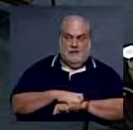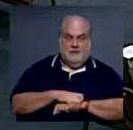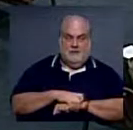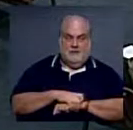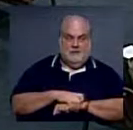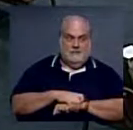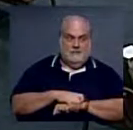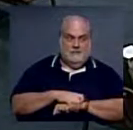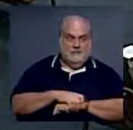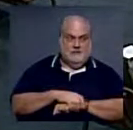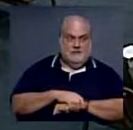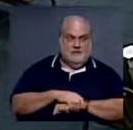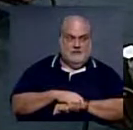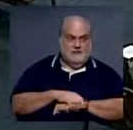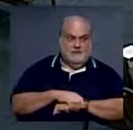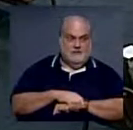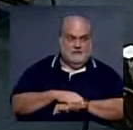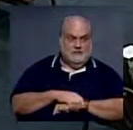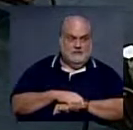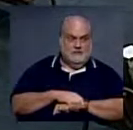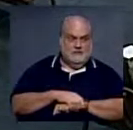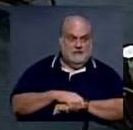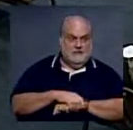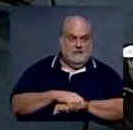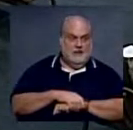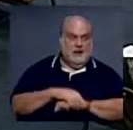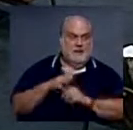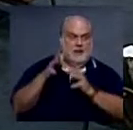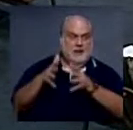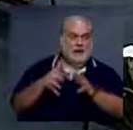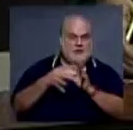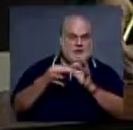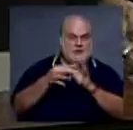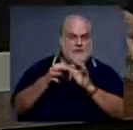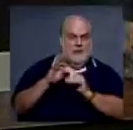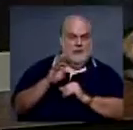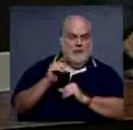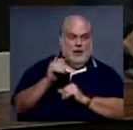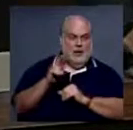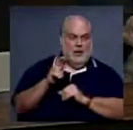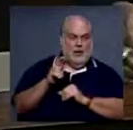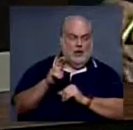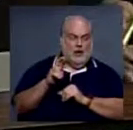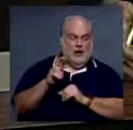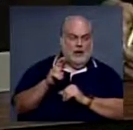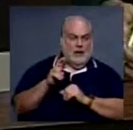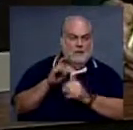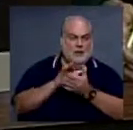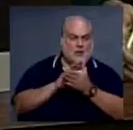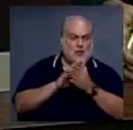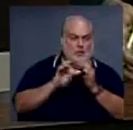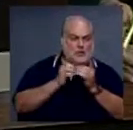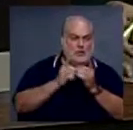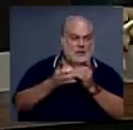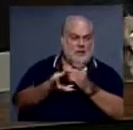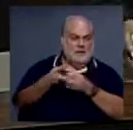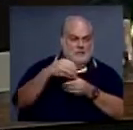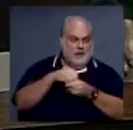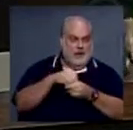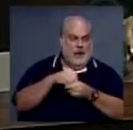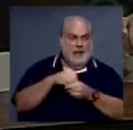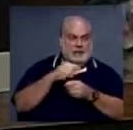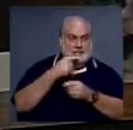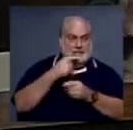This will be my last comment. I did call and leave a message for Baker Curris because I think the school district needs to be involved. And I say